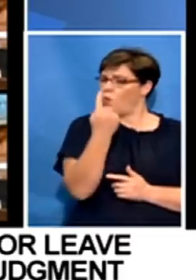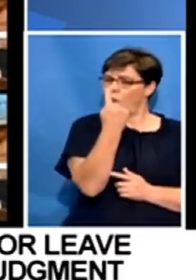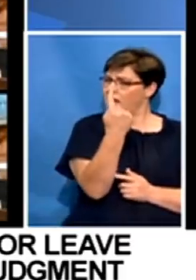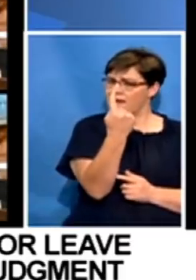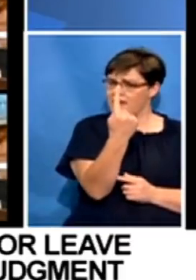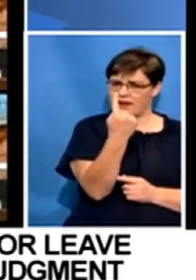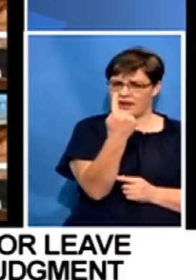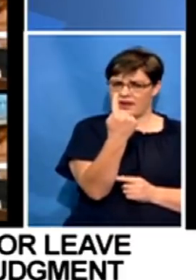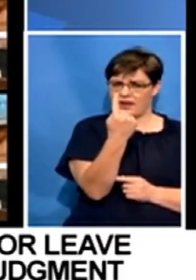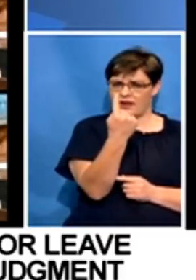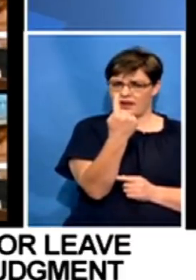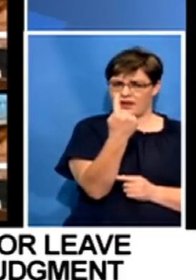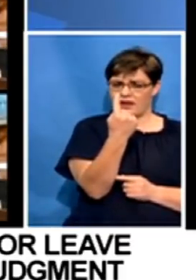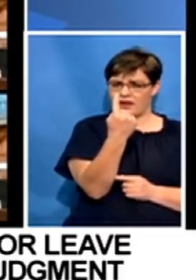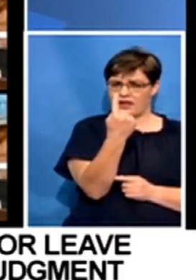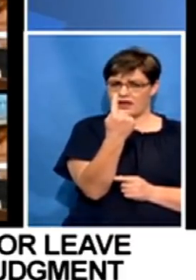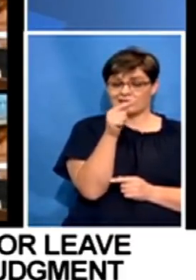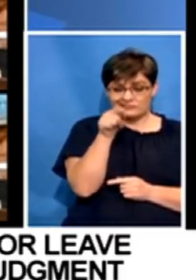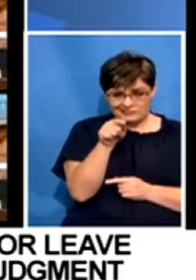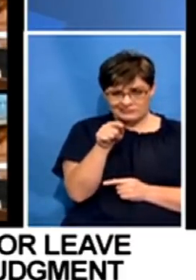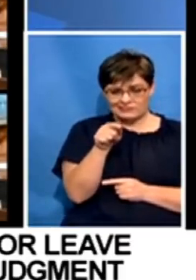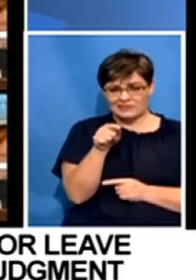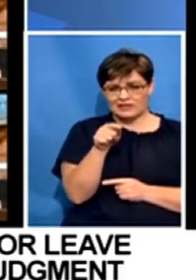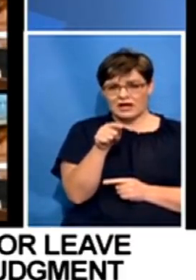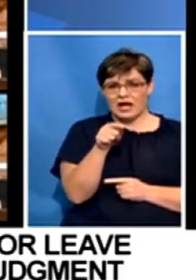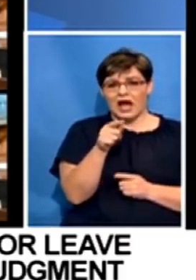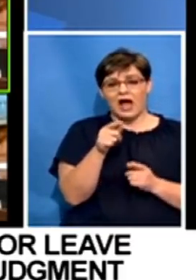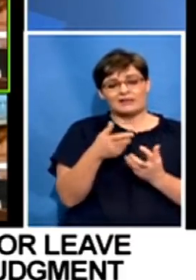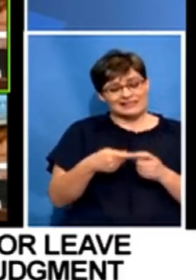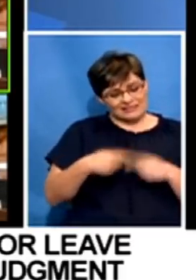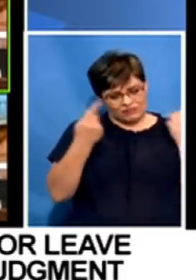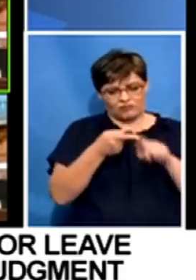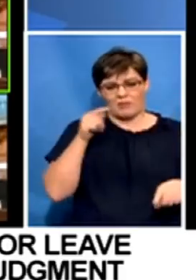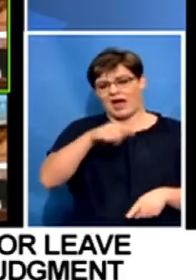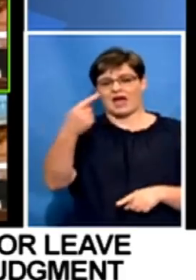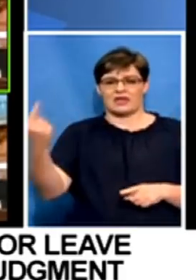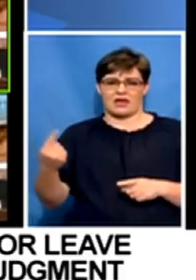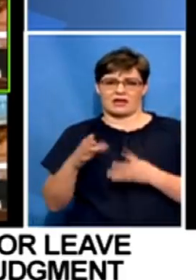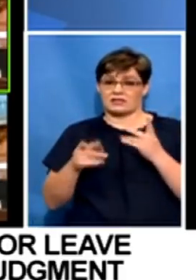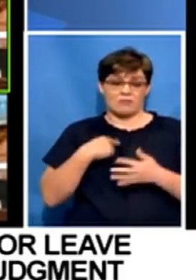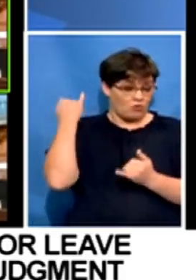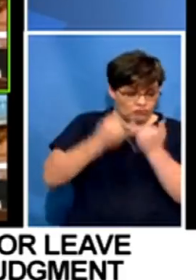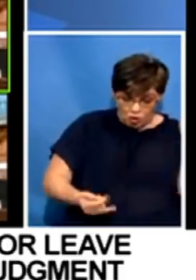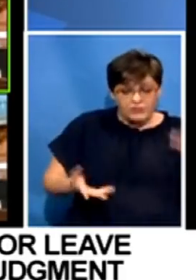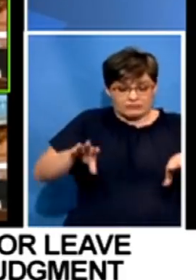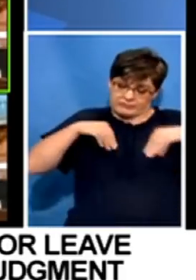separates this matter from the others. And if I'm wrong on that, I'm wrong on it. Okay, finally, from my side on the